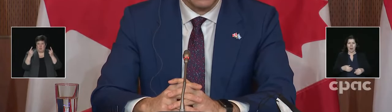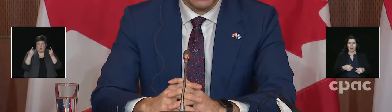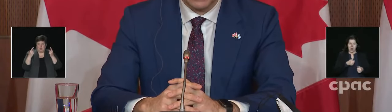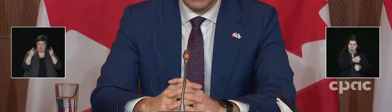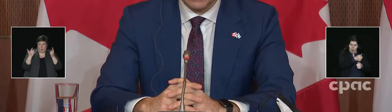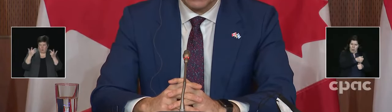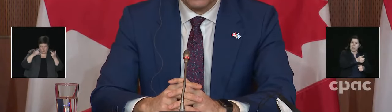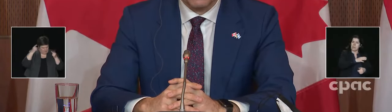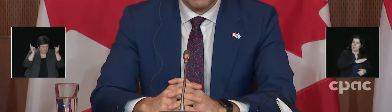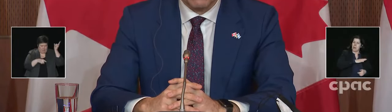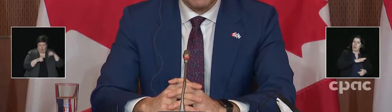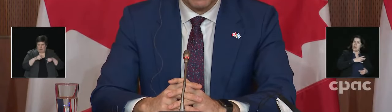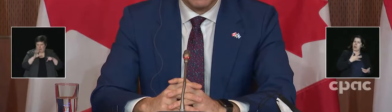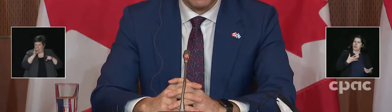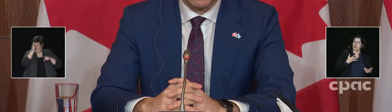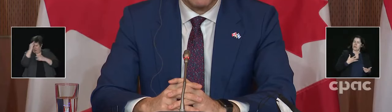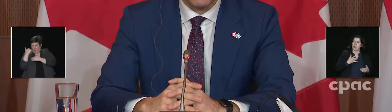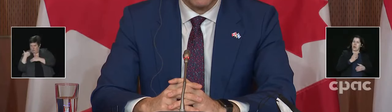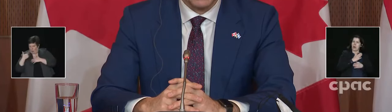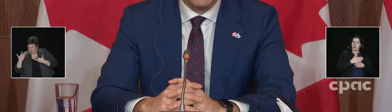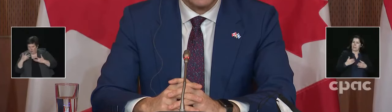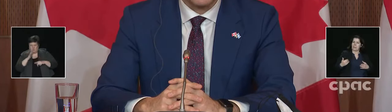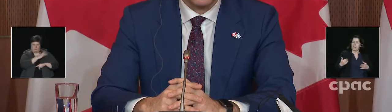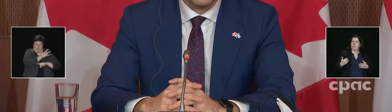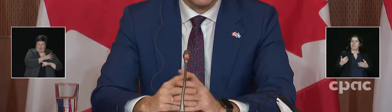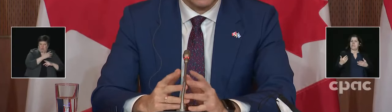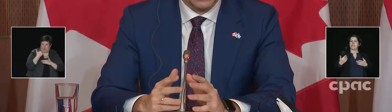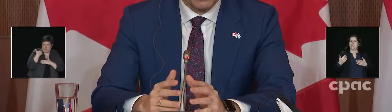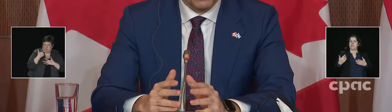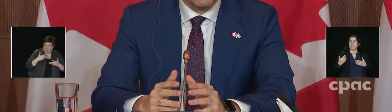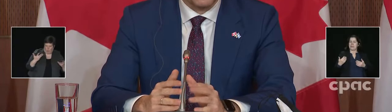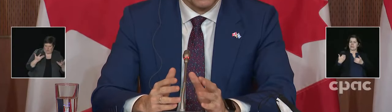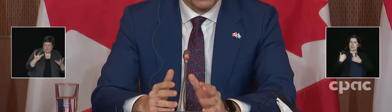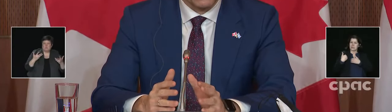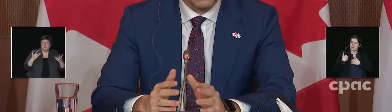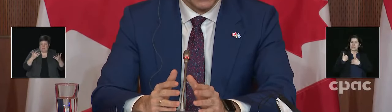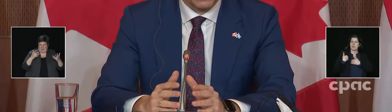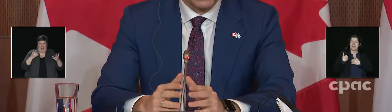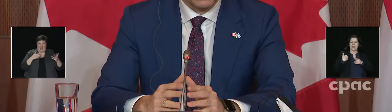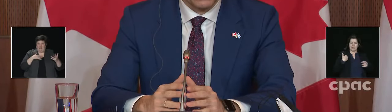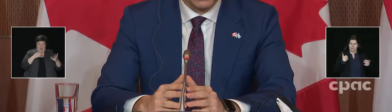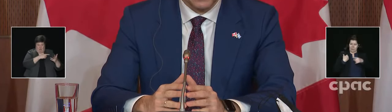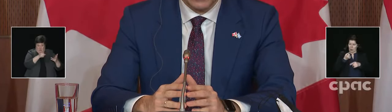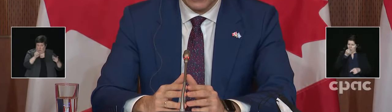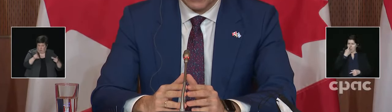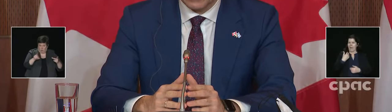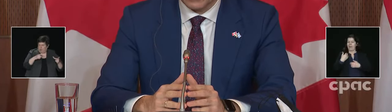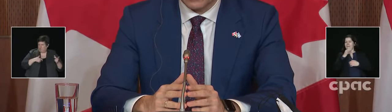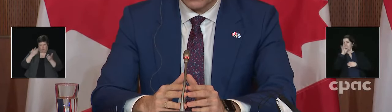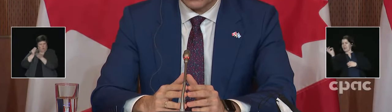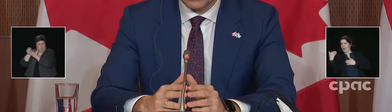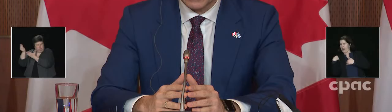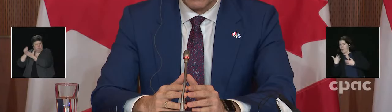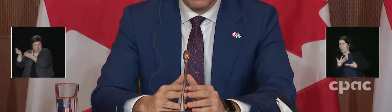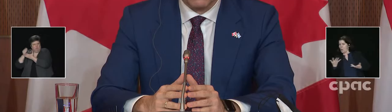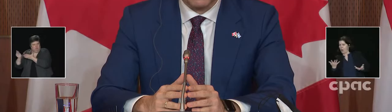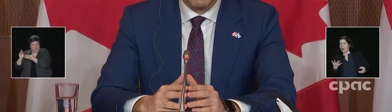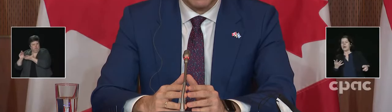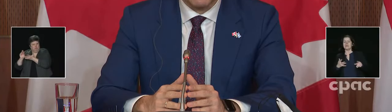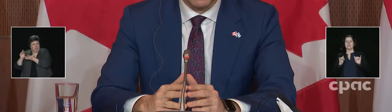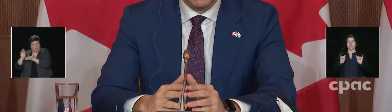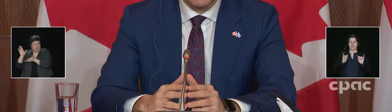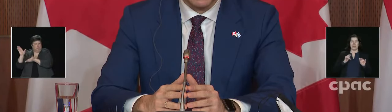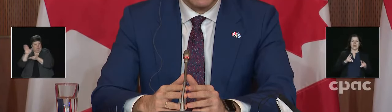level in assuming our responsibilities, but also access to the appropriate resources that we need to deal with